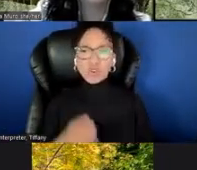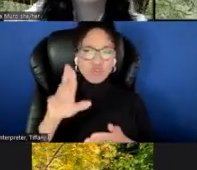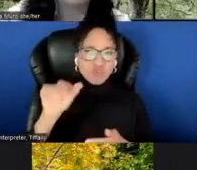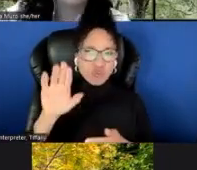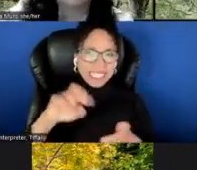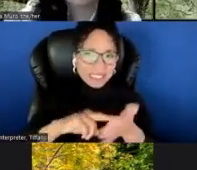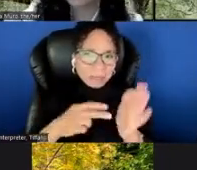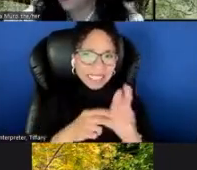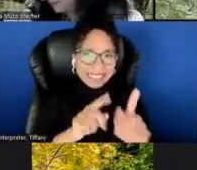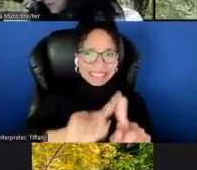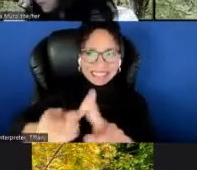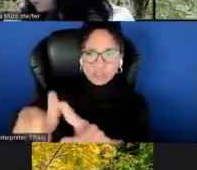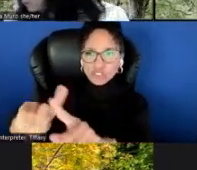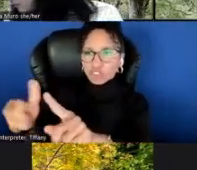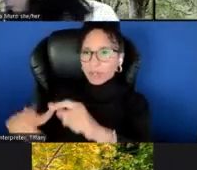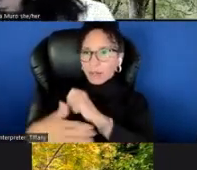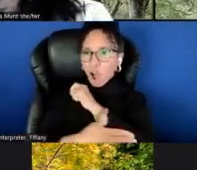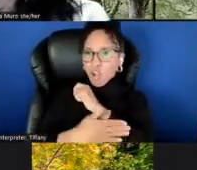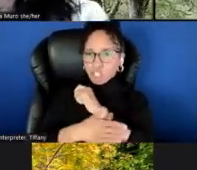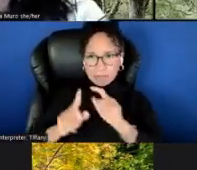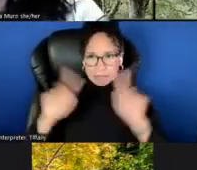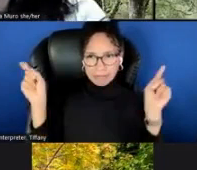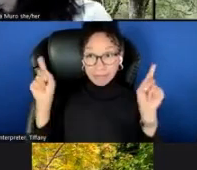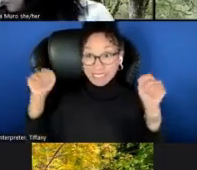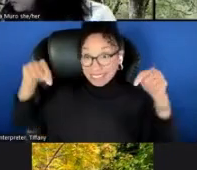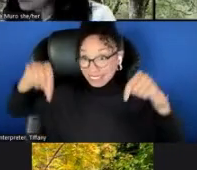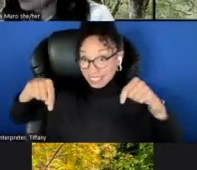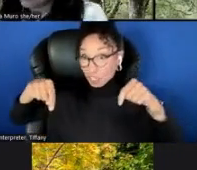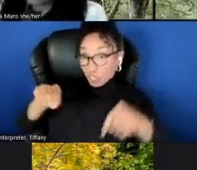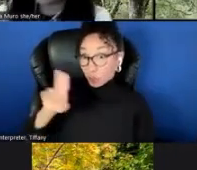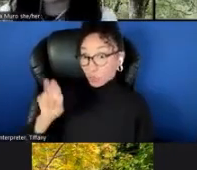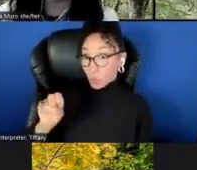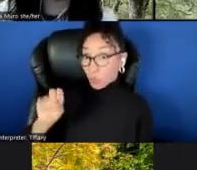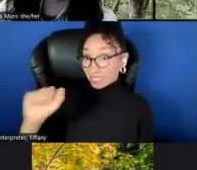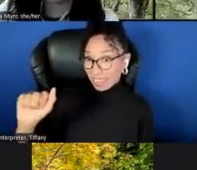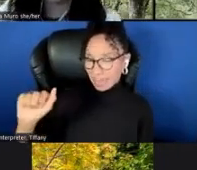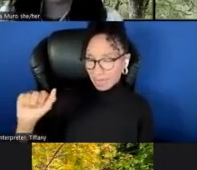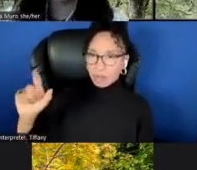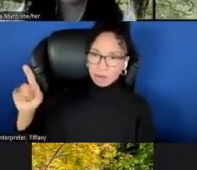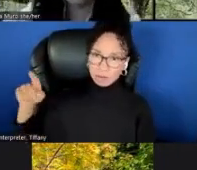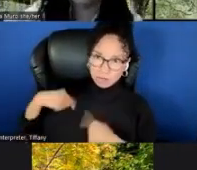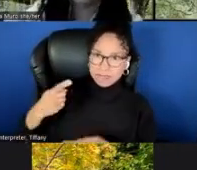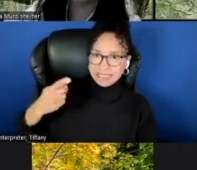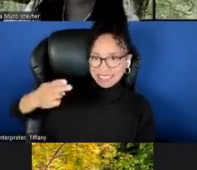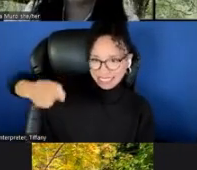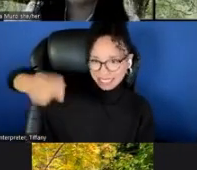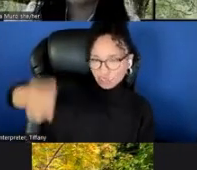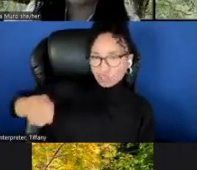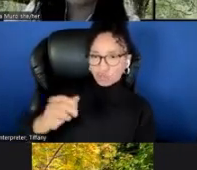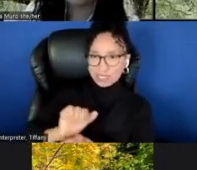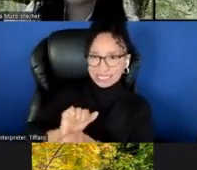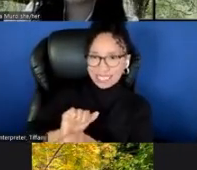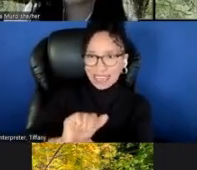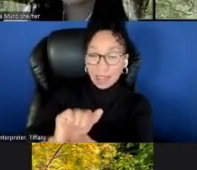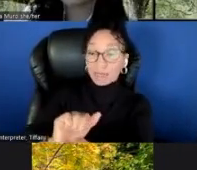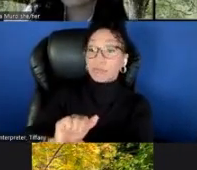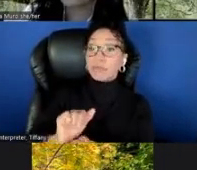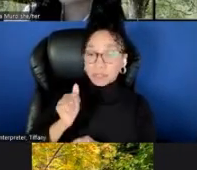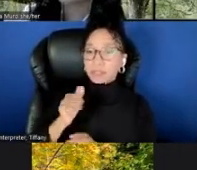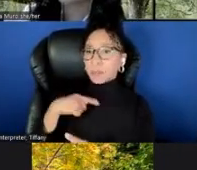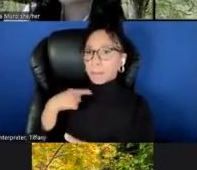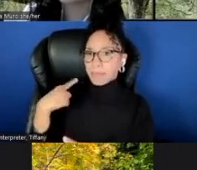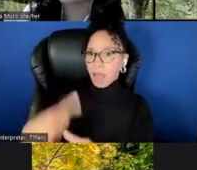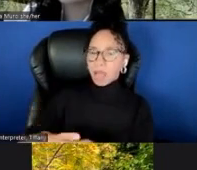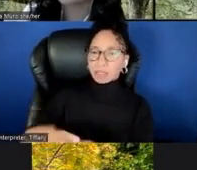In this country, in the United States, with our history of genocide and enslavement of Native Americans, and then the kidnapping and enslavement of